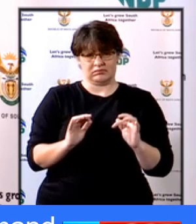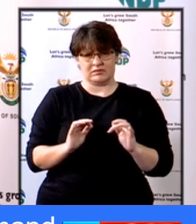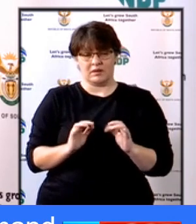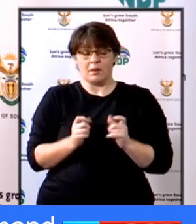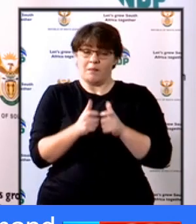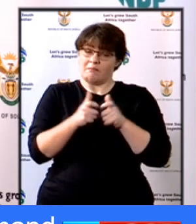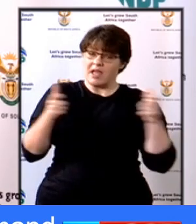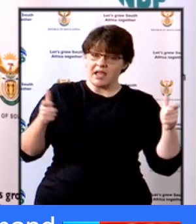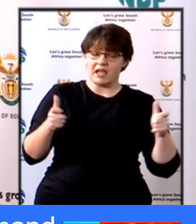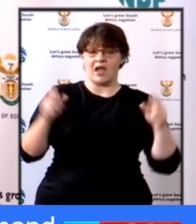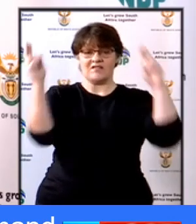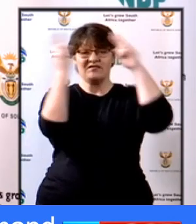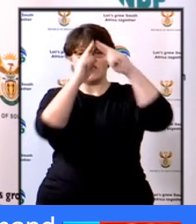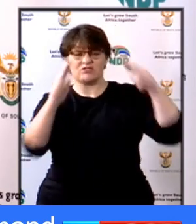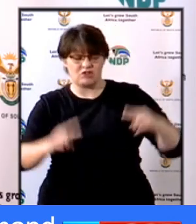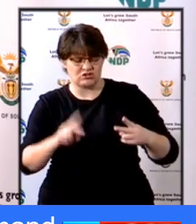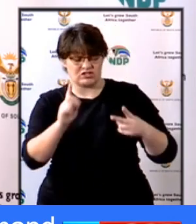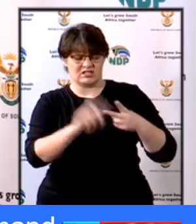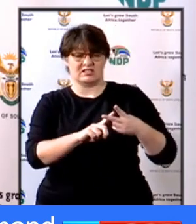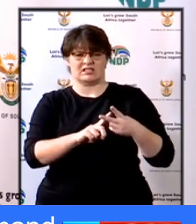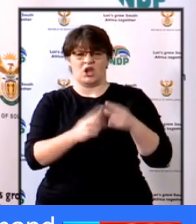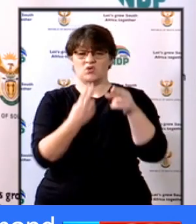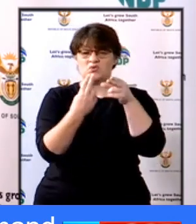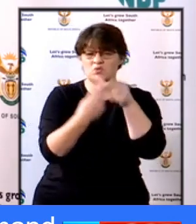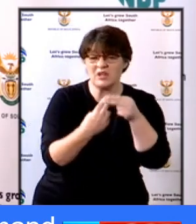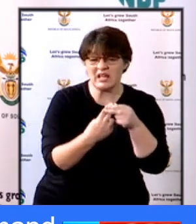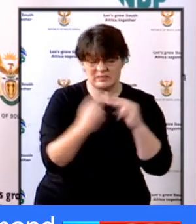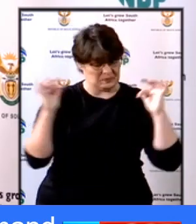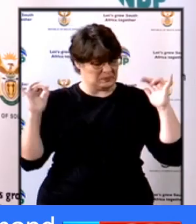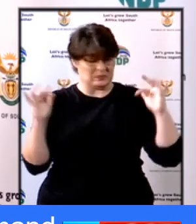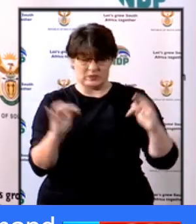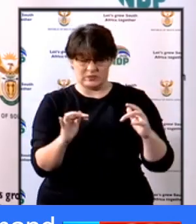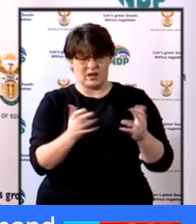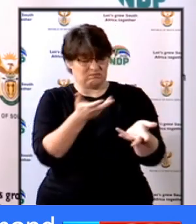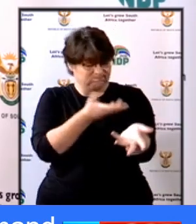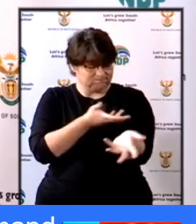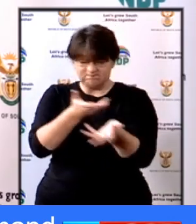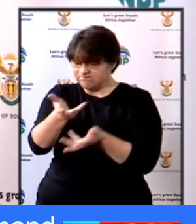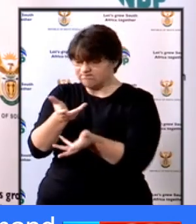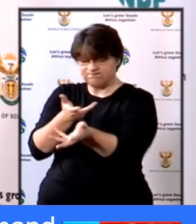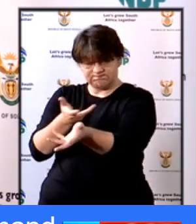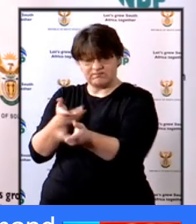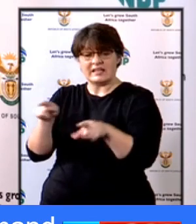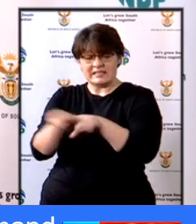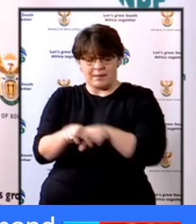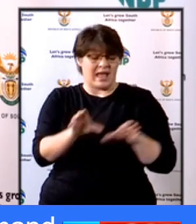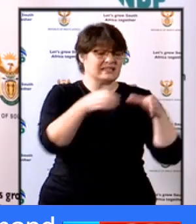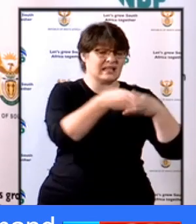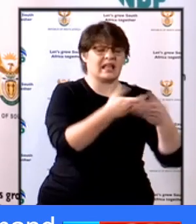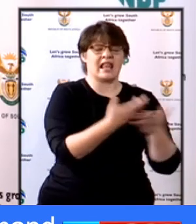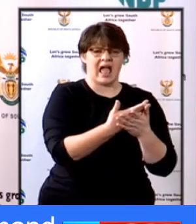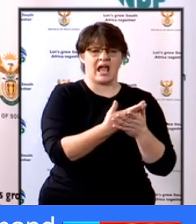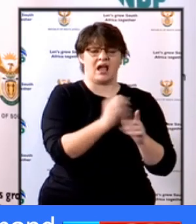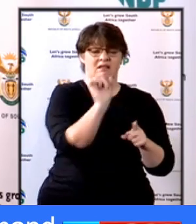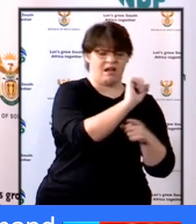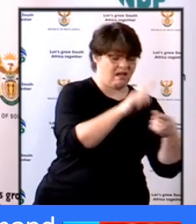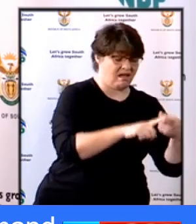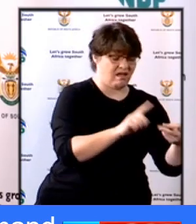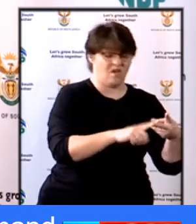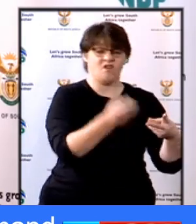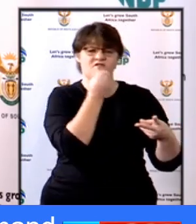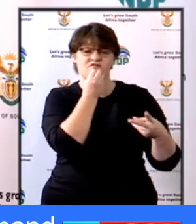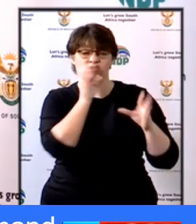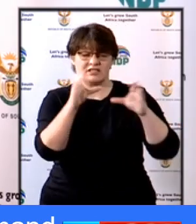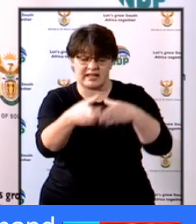union federations and many individual unions. We've met with individual sectors like the auto sector, the food